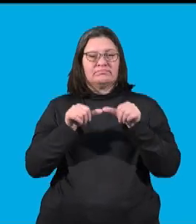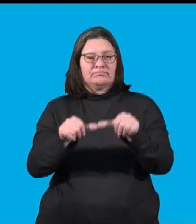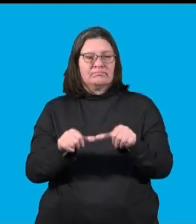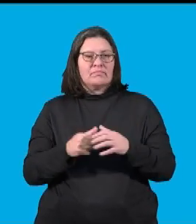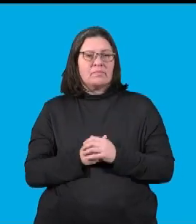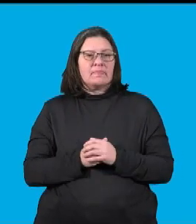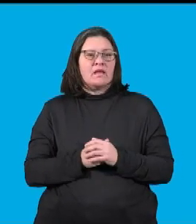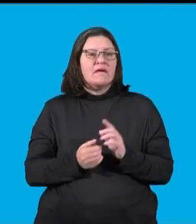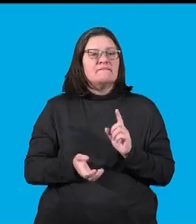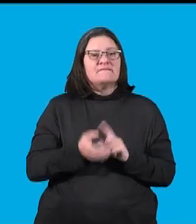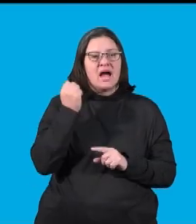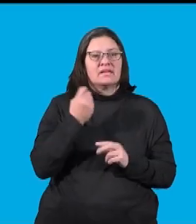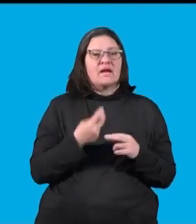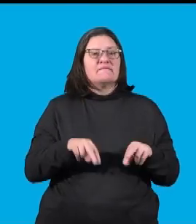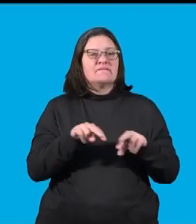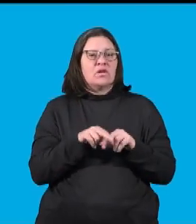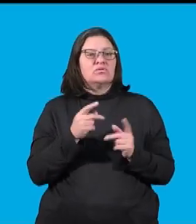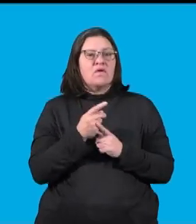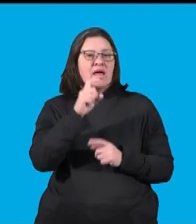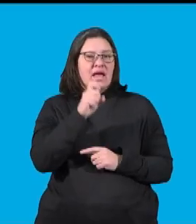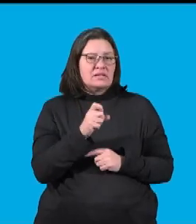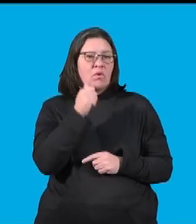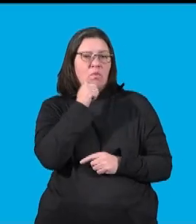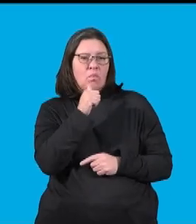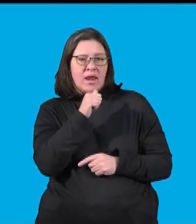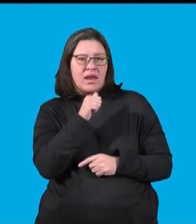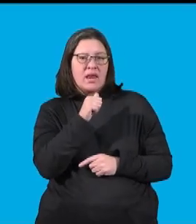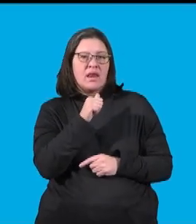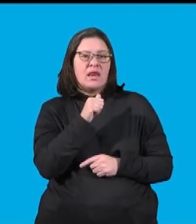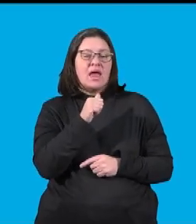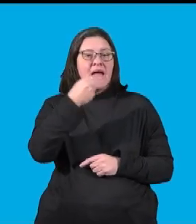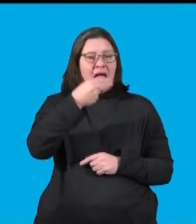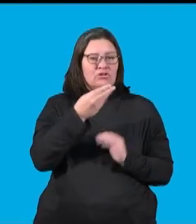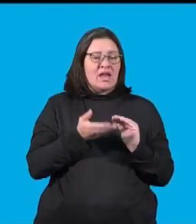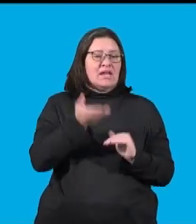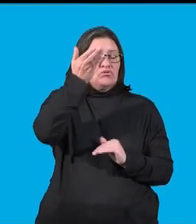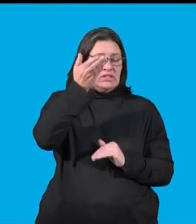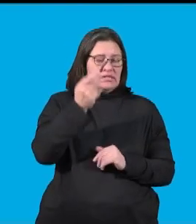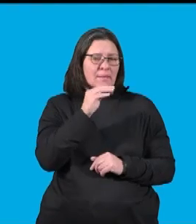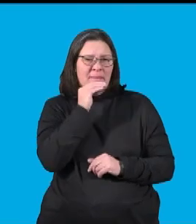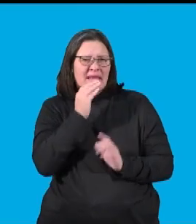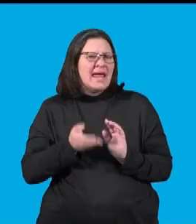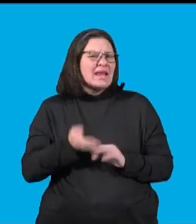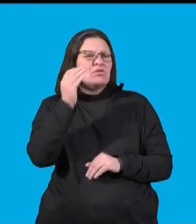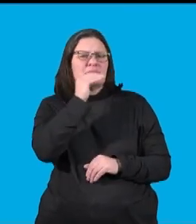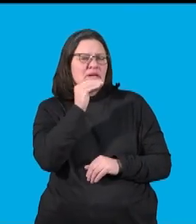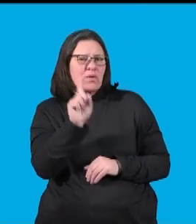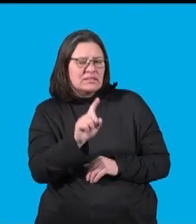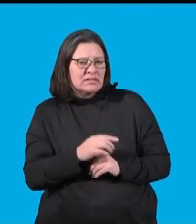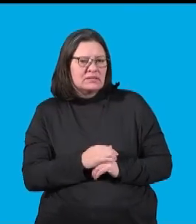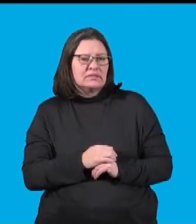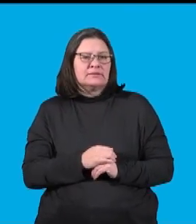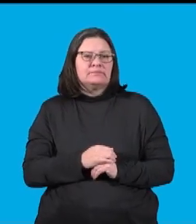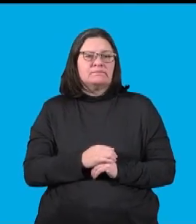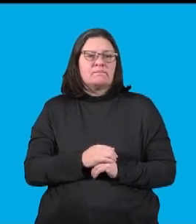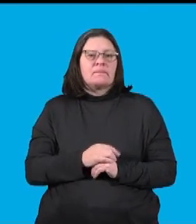Now we're going to go on to finding the values of x for when h is increasing. Increasing, remember, what does increasing